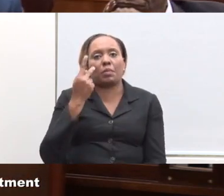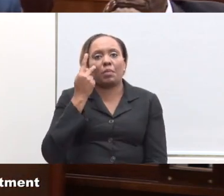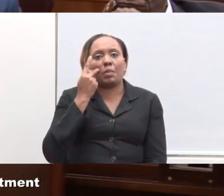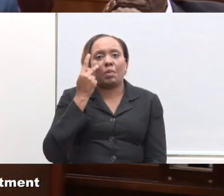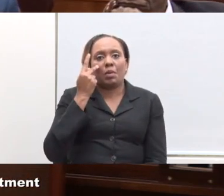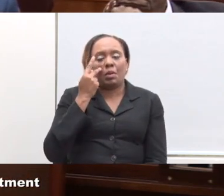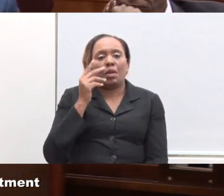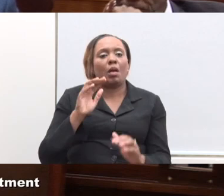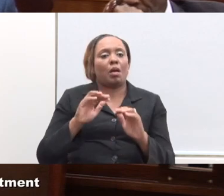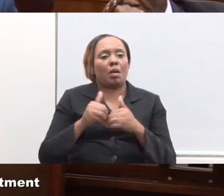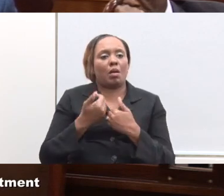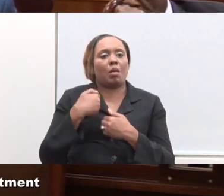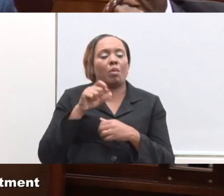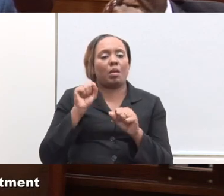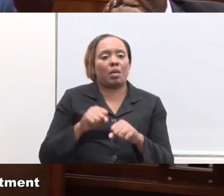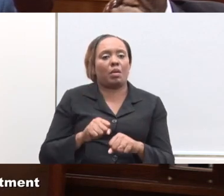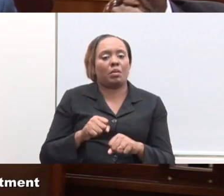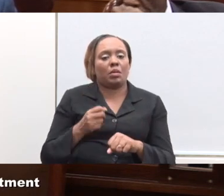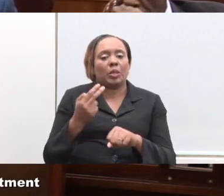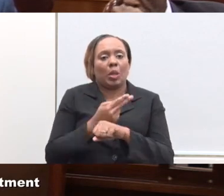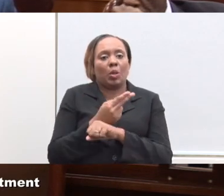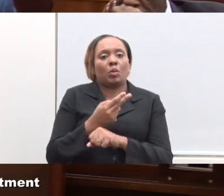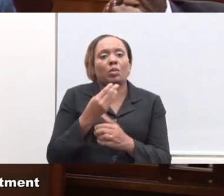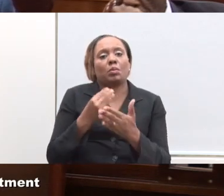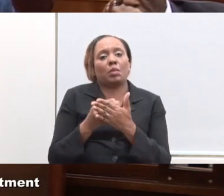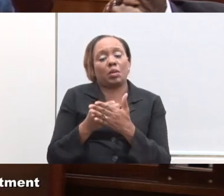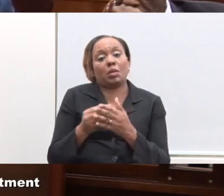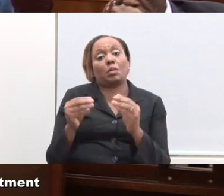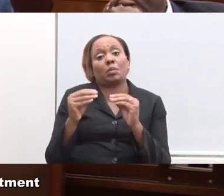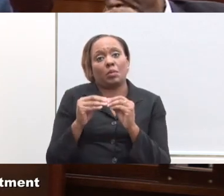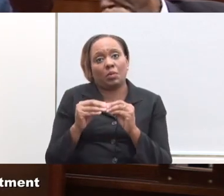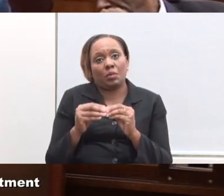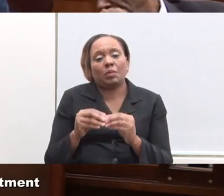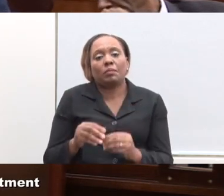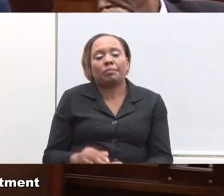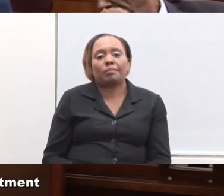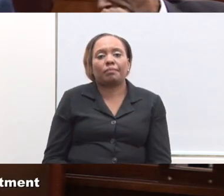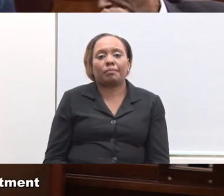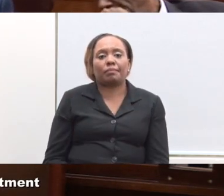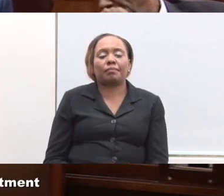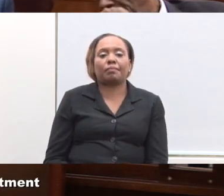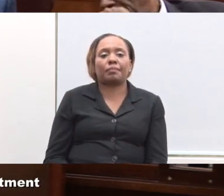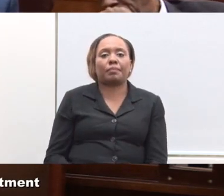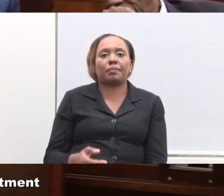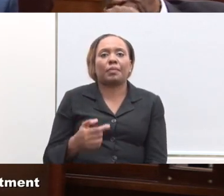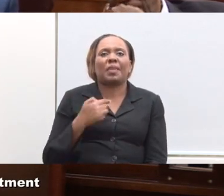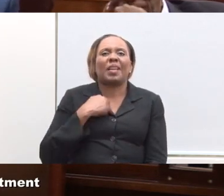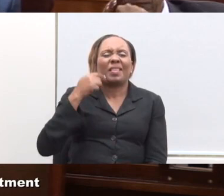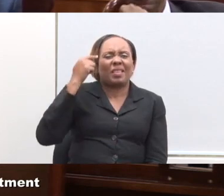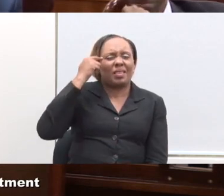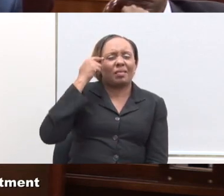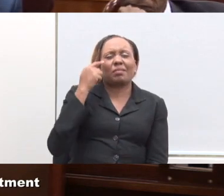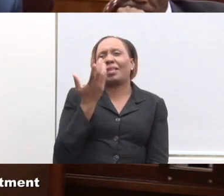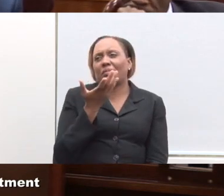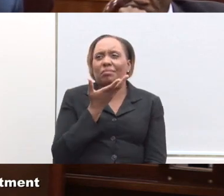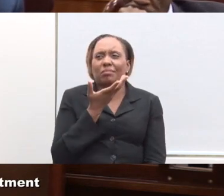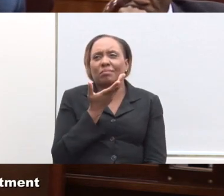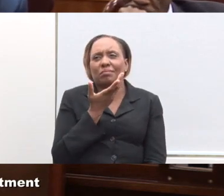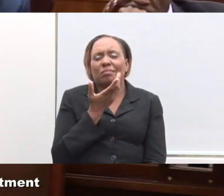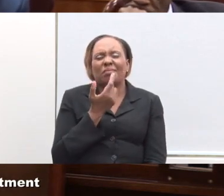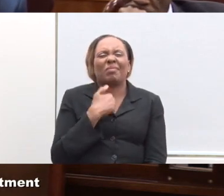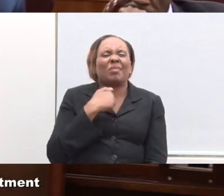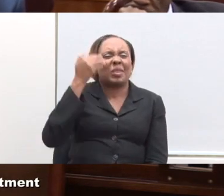room. I think we have an initial understanding. No, I think we have an initial